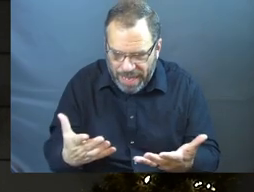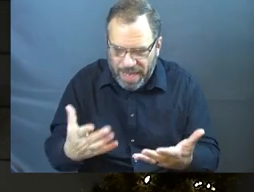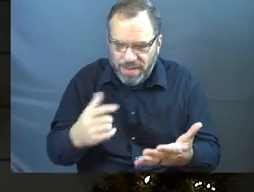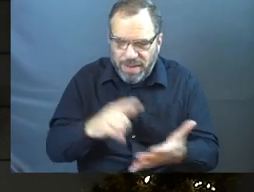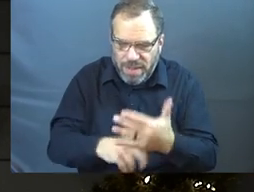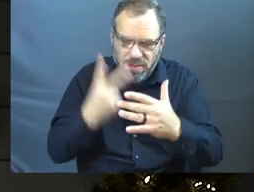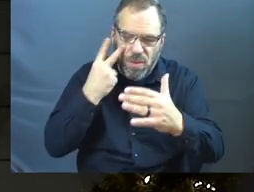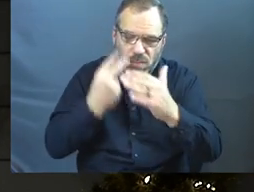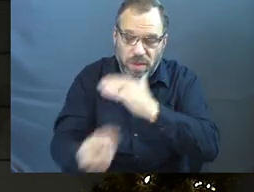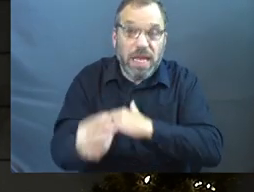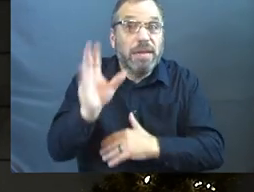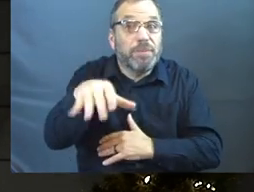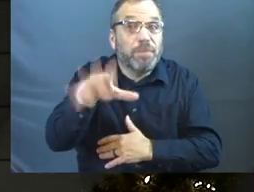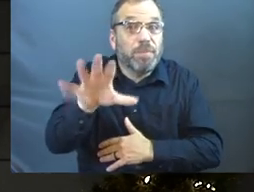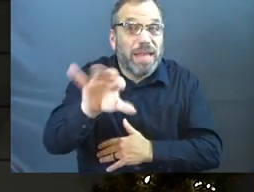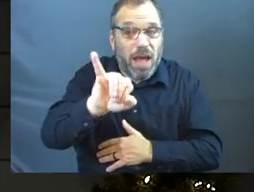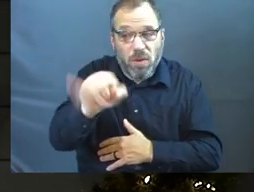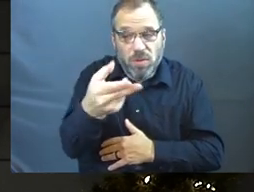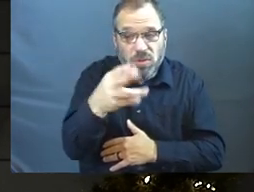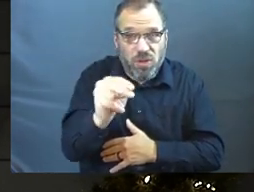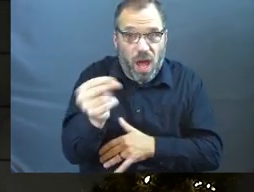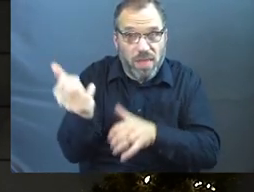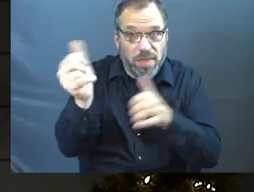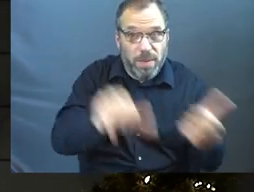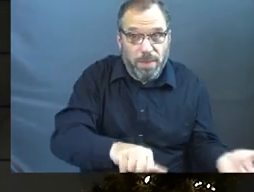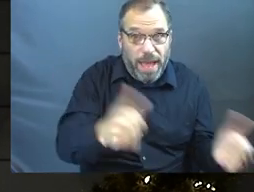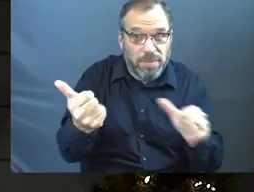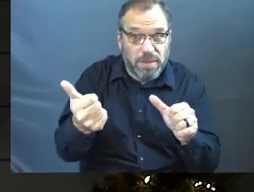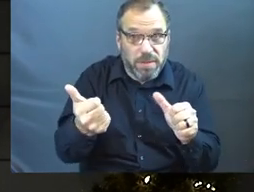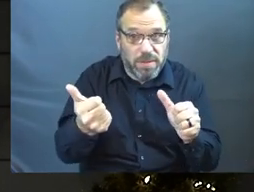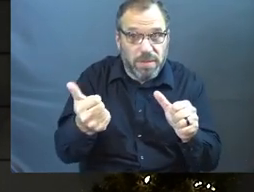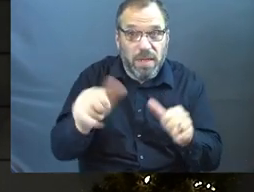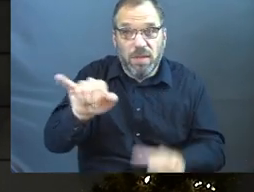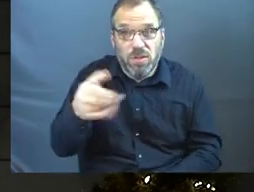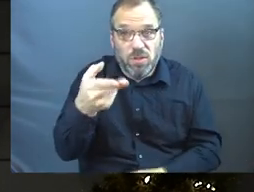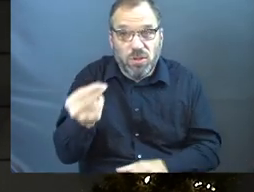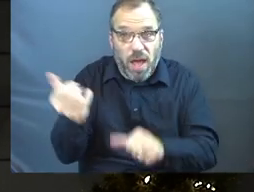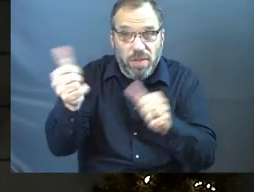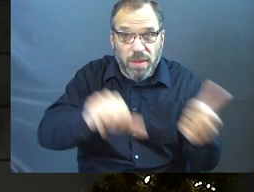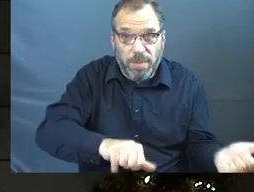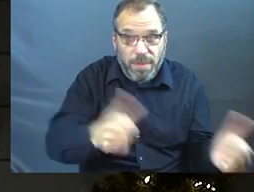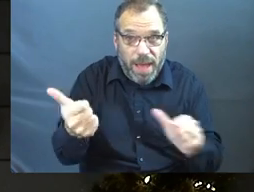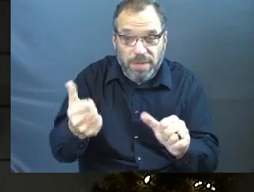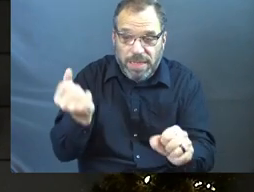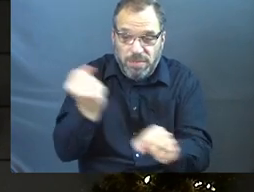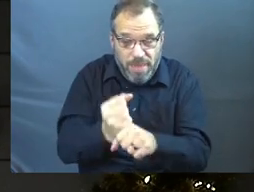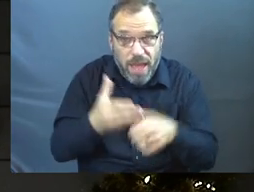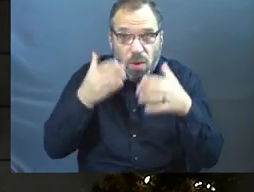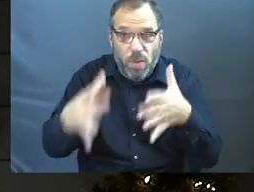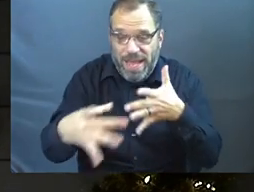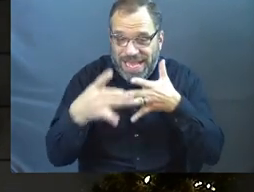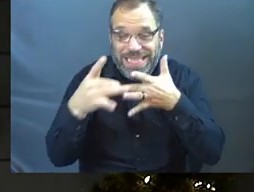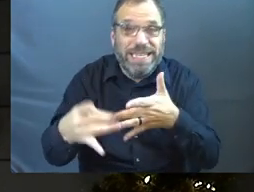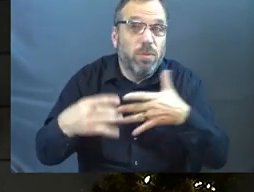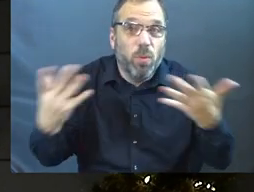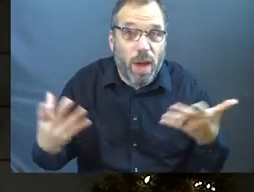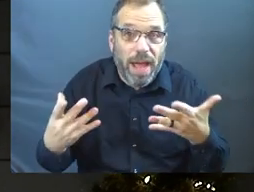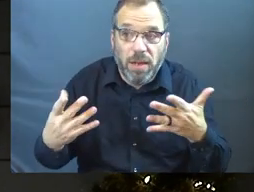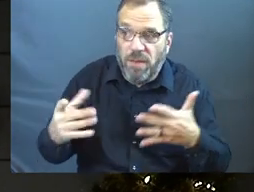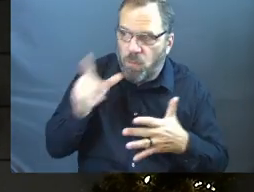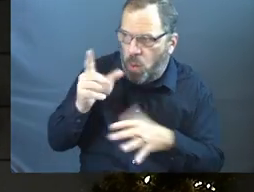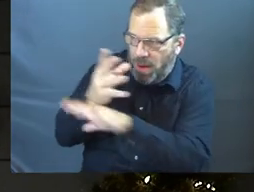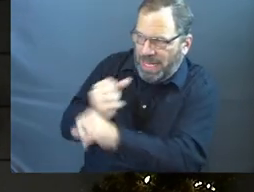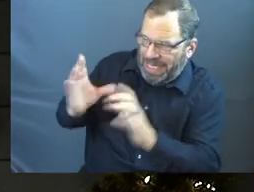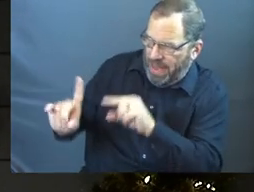this prophecy. And again, this is John the Baptist we're talking about, okay? This guy was going to get it right. He was going to make a way. He was going to lead the way for the coming